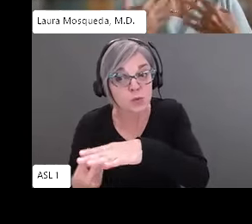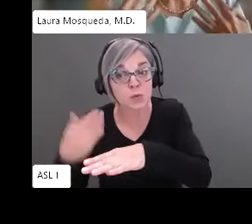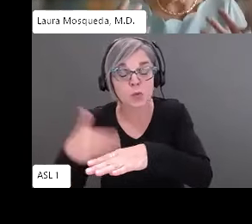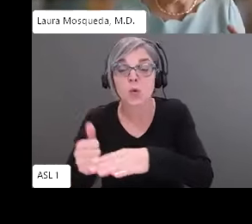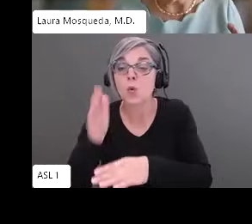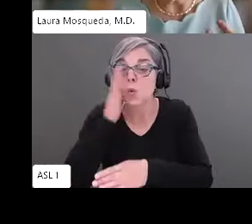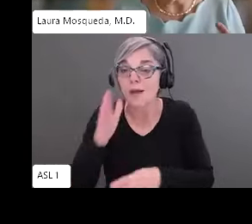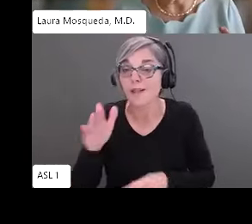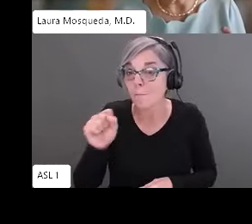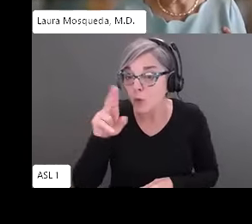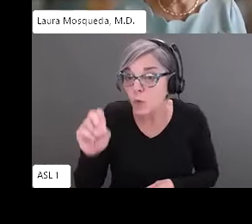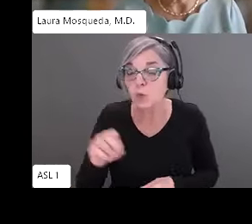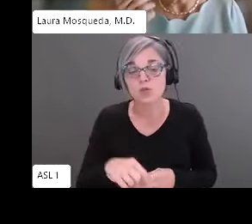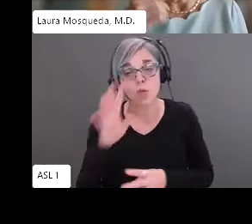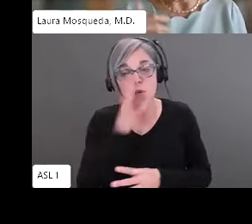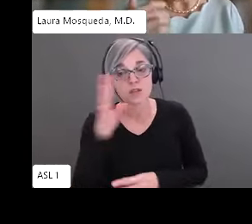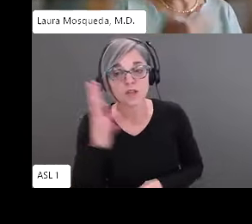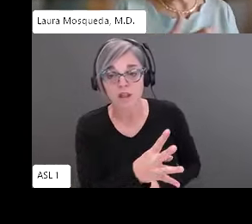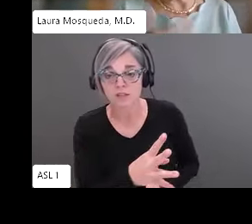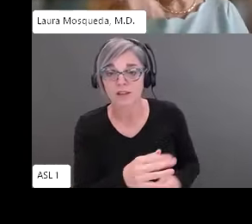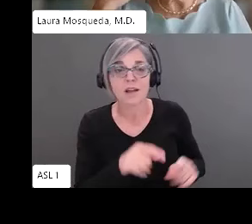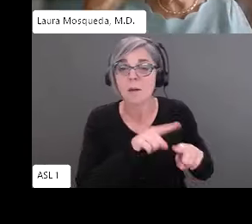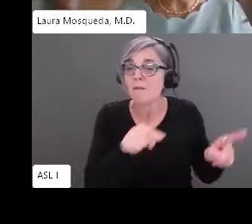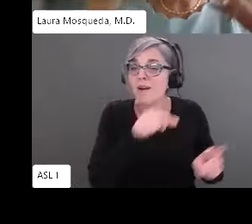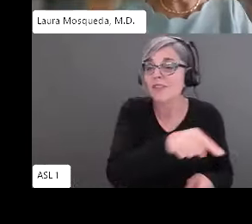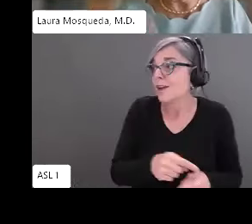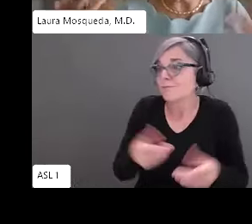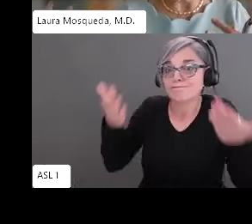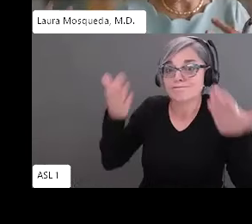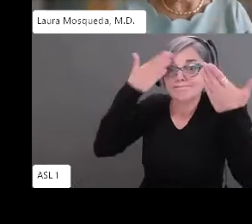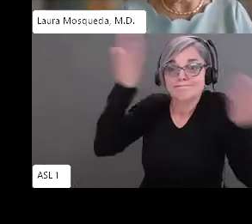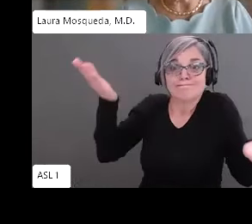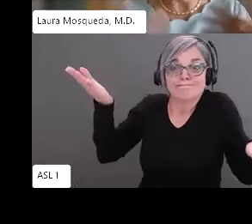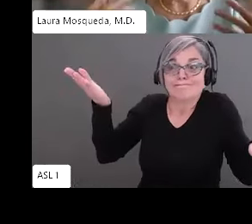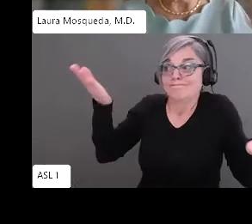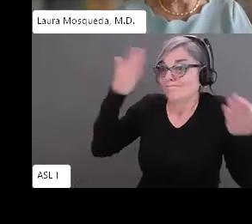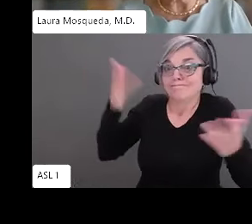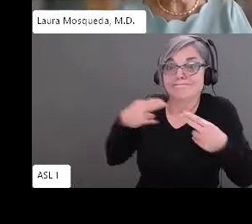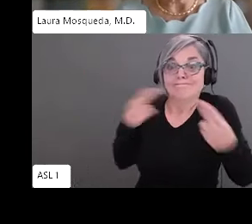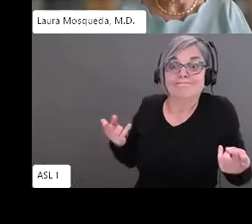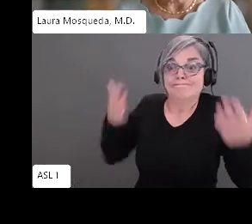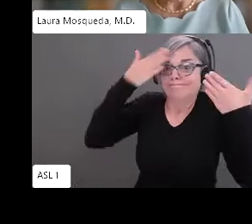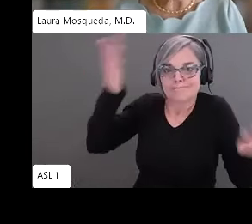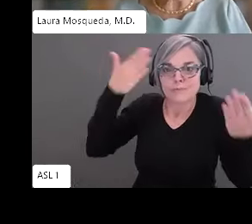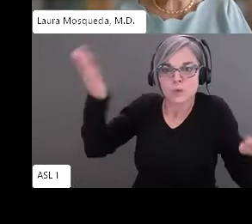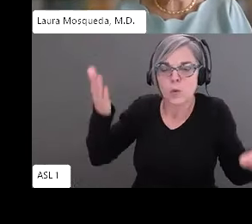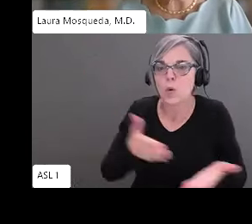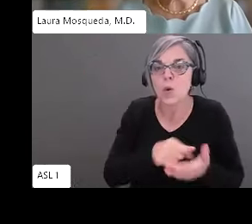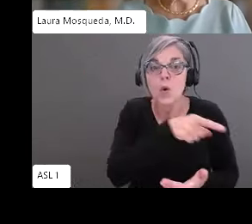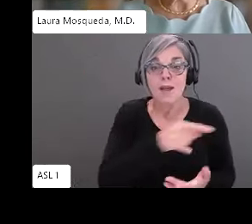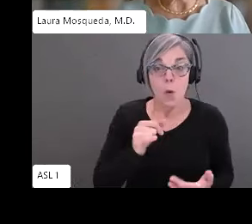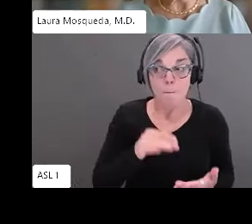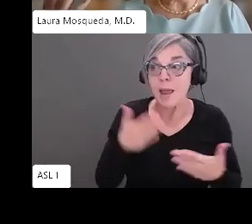even recognize that they're being abused, or if they're concerned, they might not know how to use the phone or report it. And the other